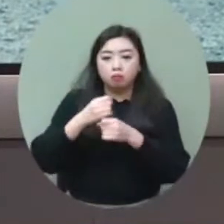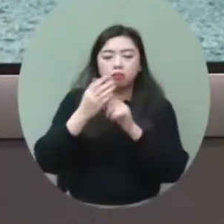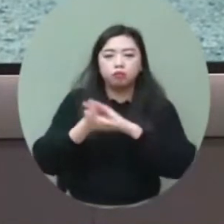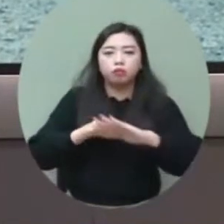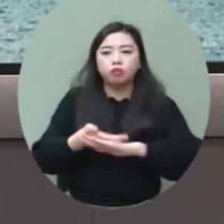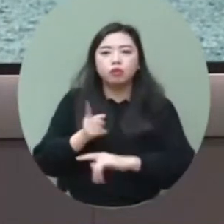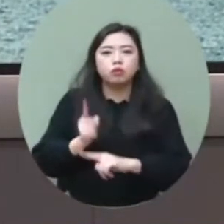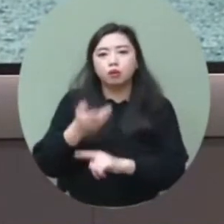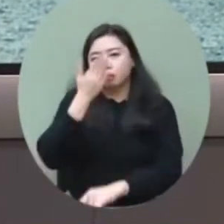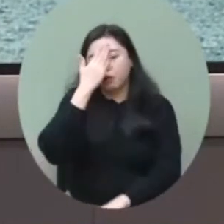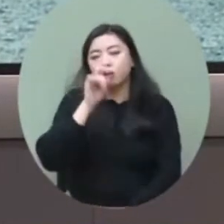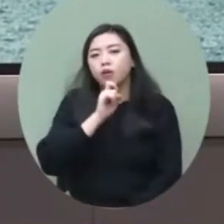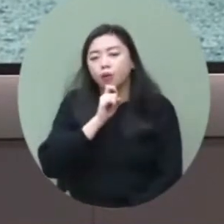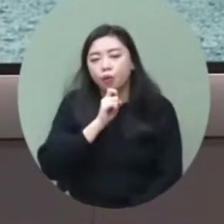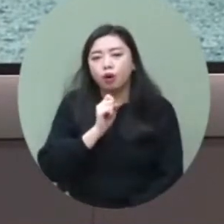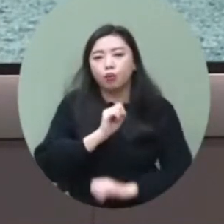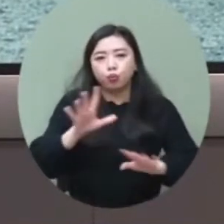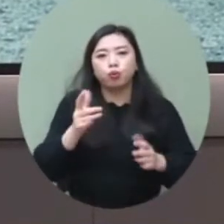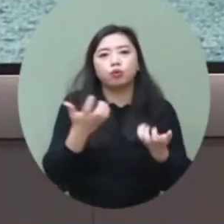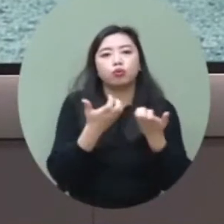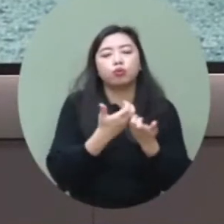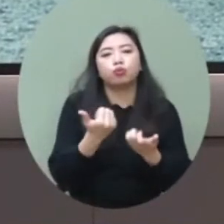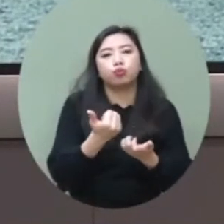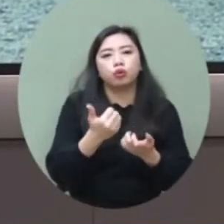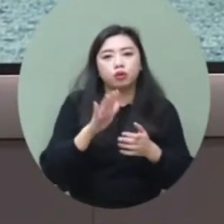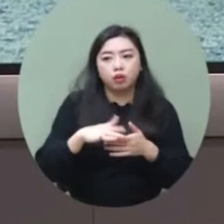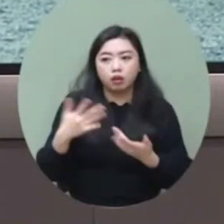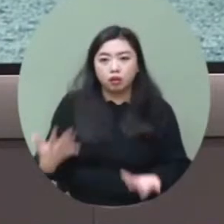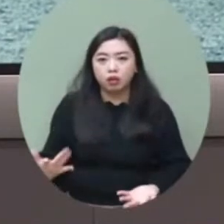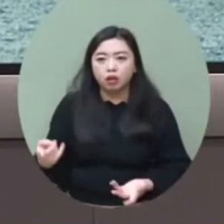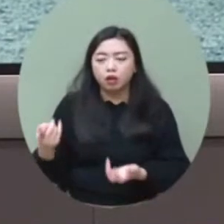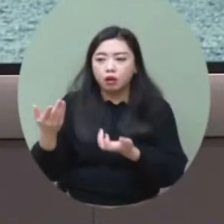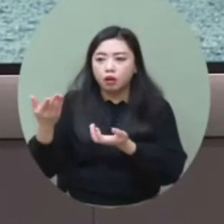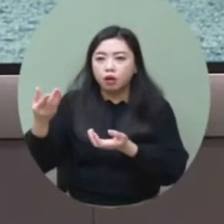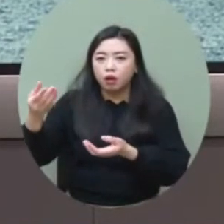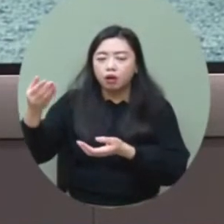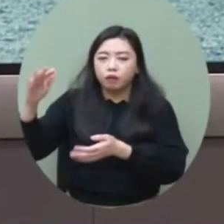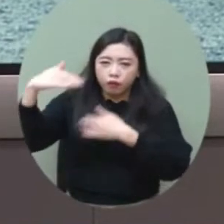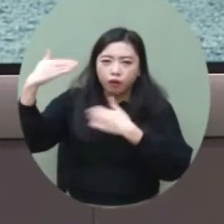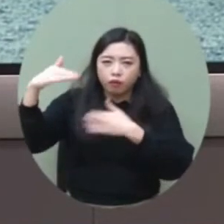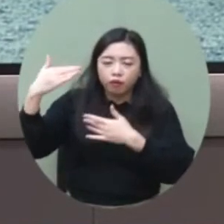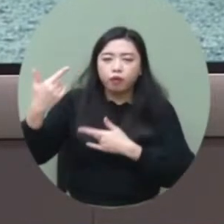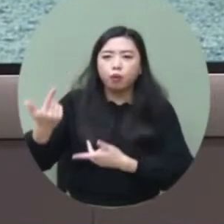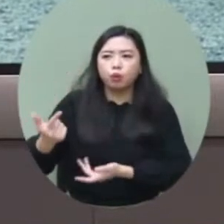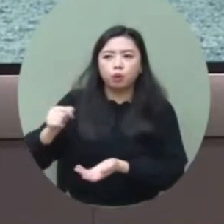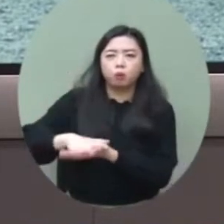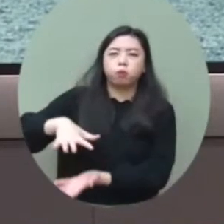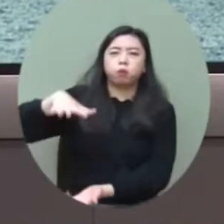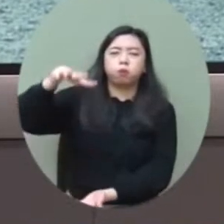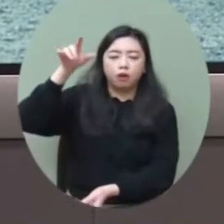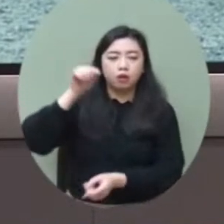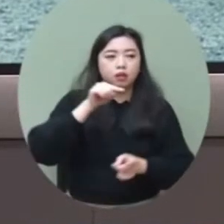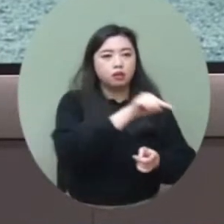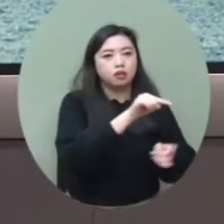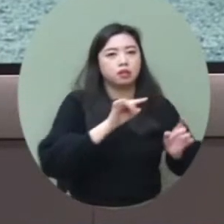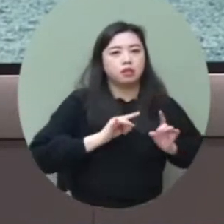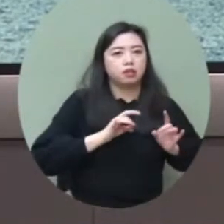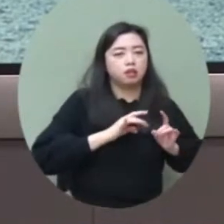huge amounts of samples, both from the private laboratory and also to be confirmed by